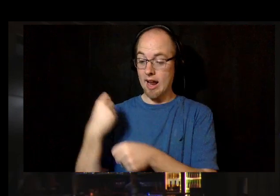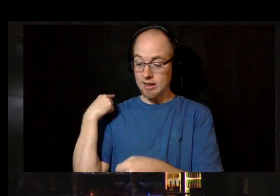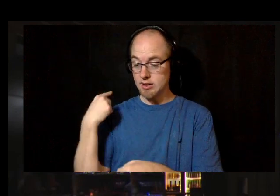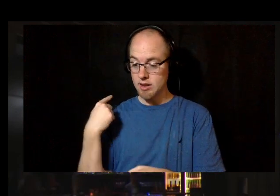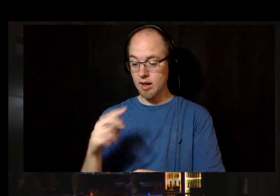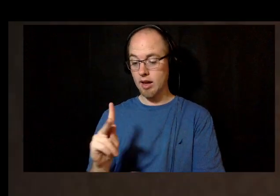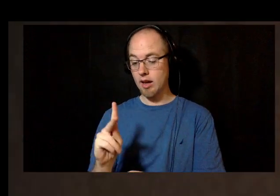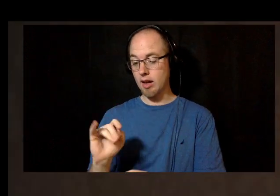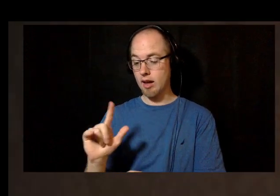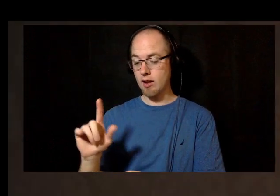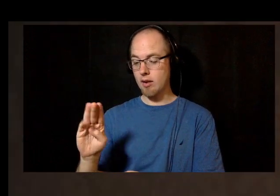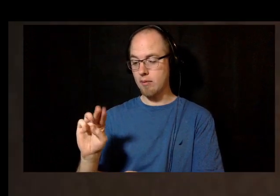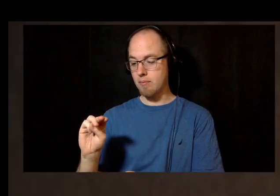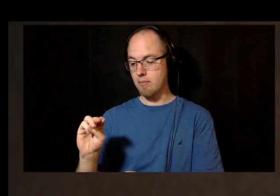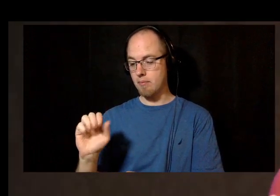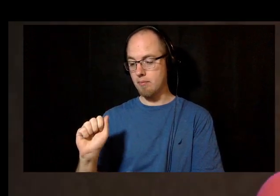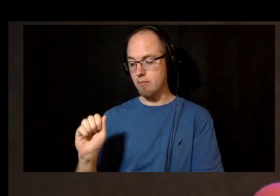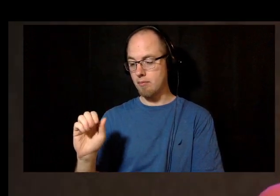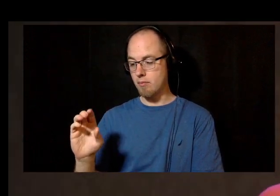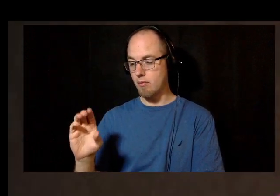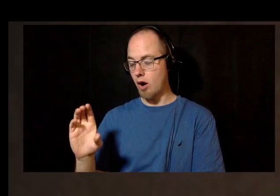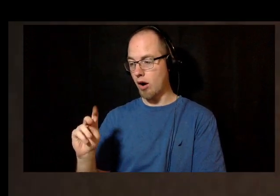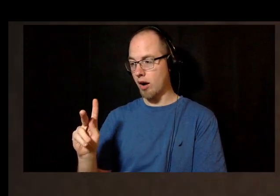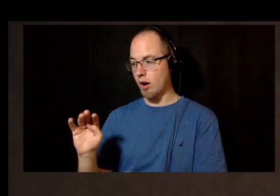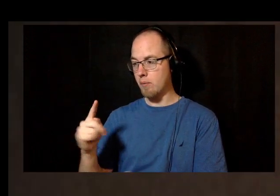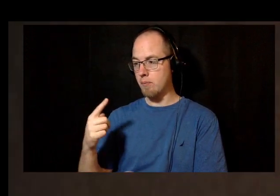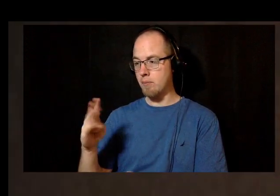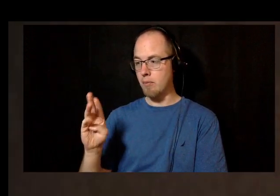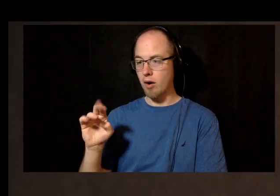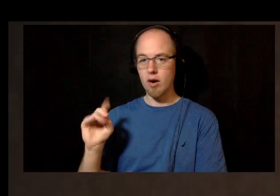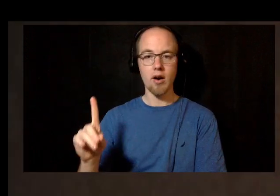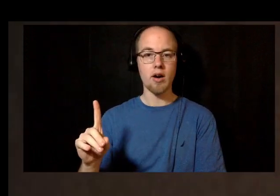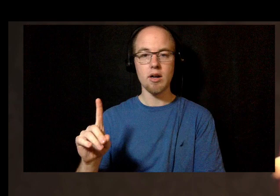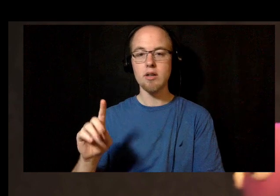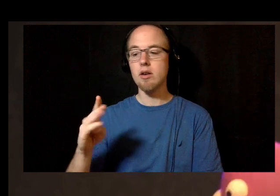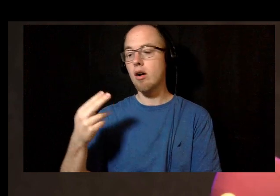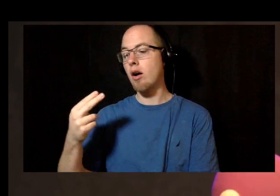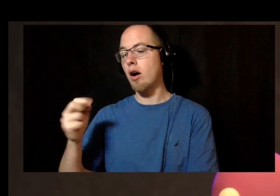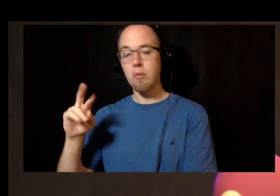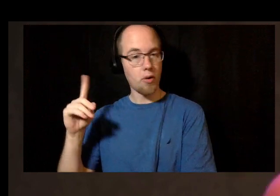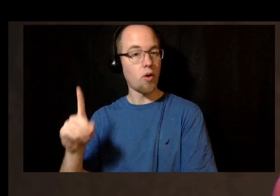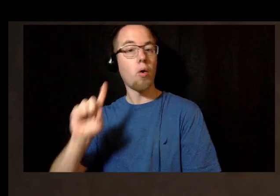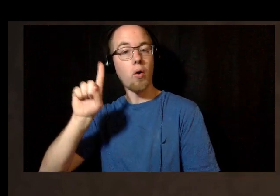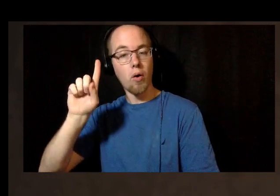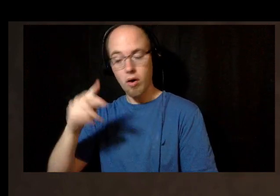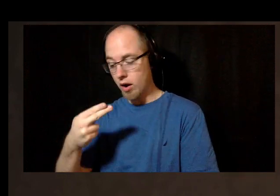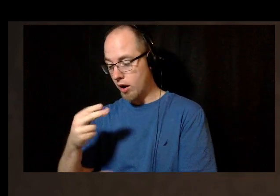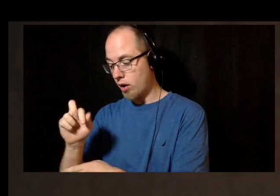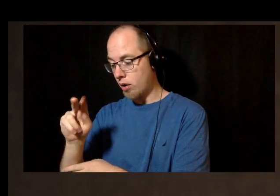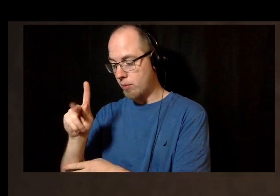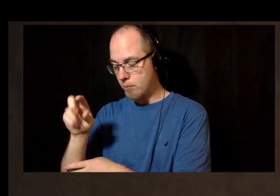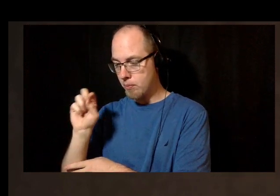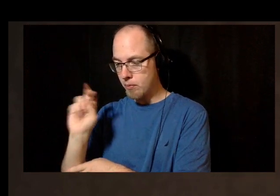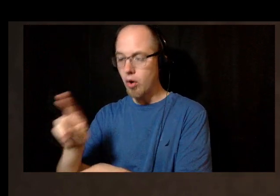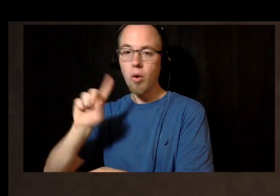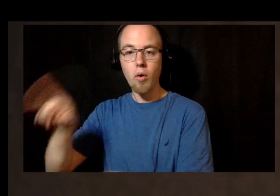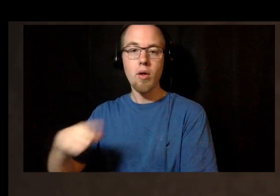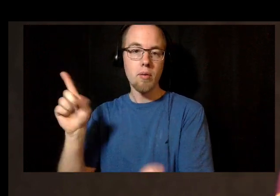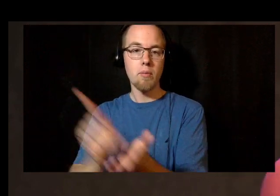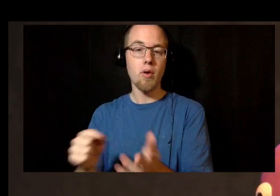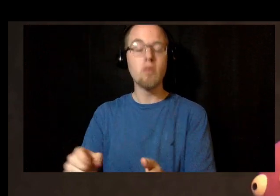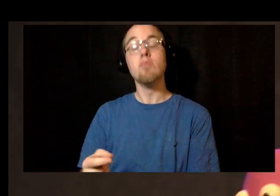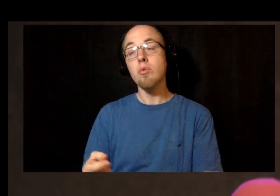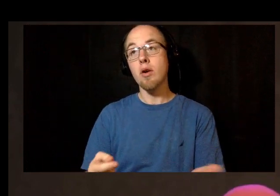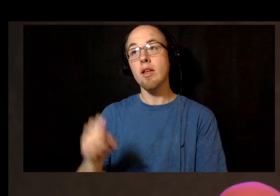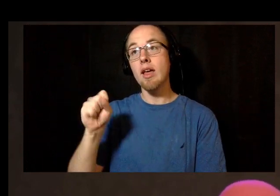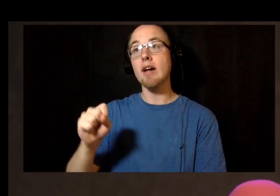was the only book that Harper Lee ever published. 1 book in 89 years. To be fair, that book did win the Pulitzer Prize and sold over